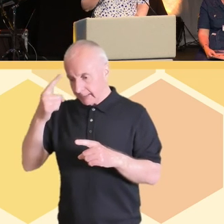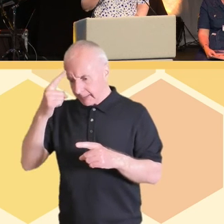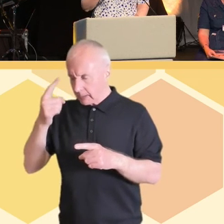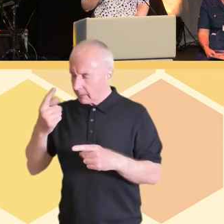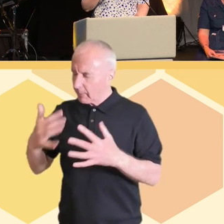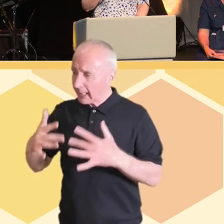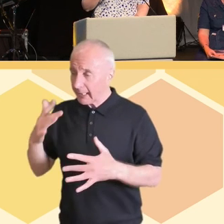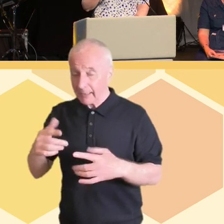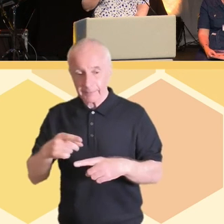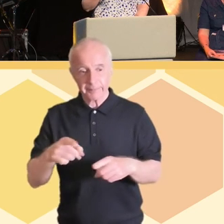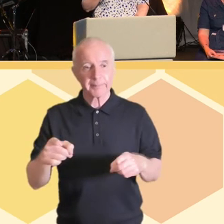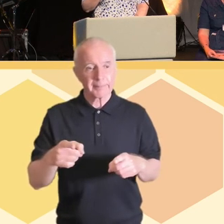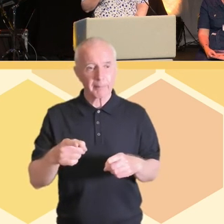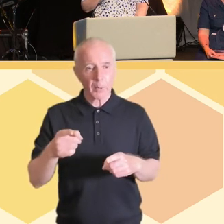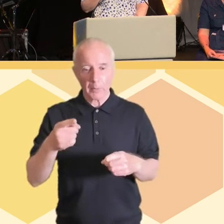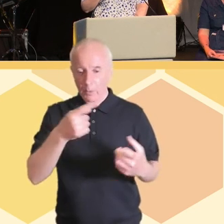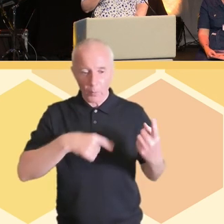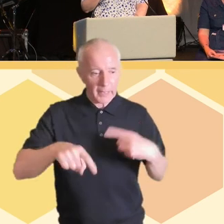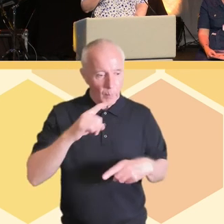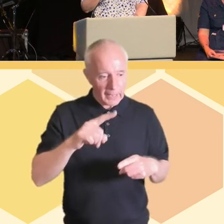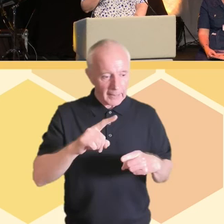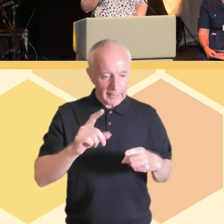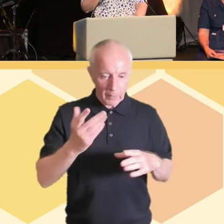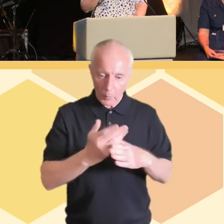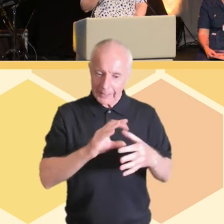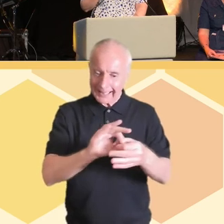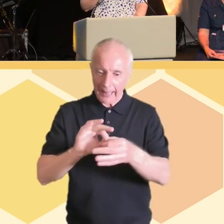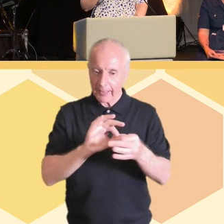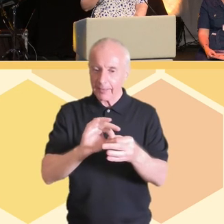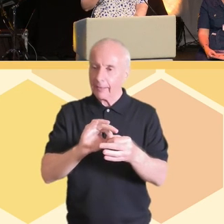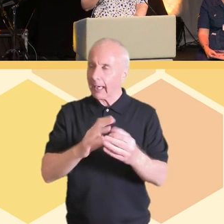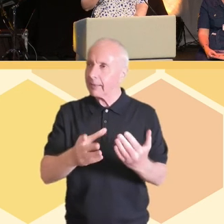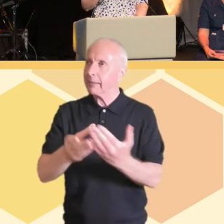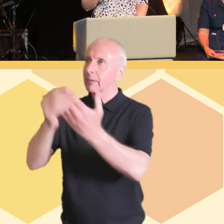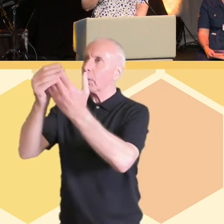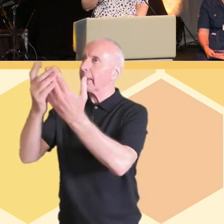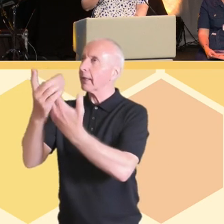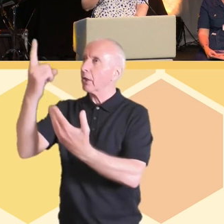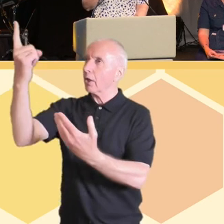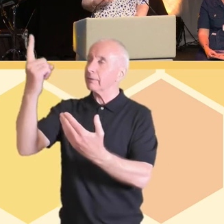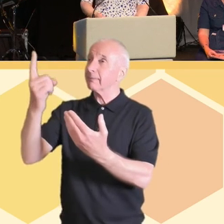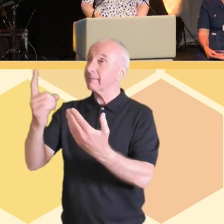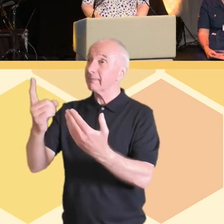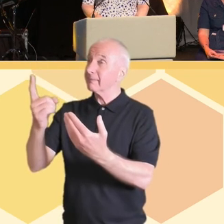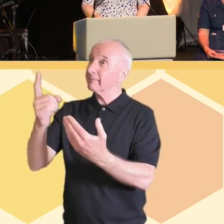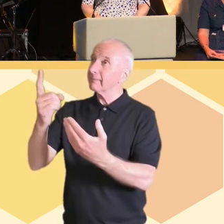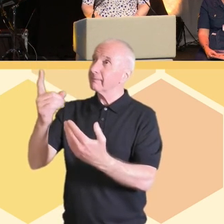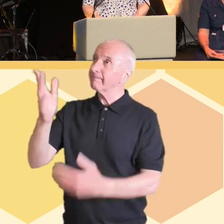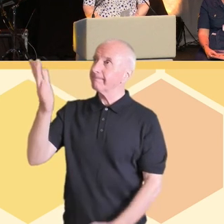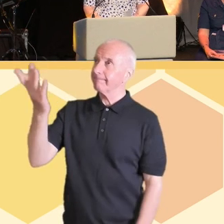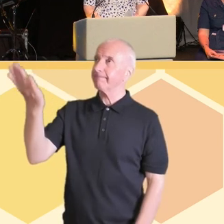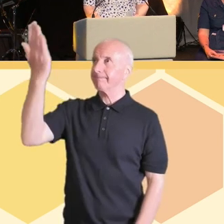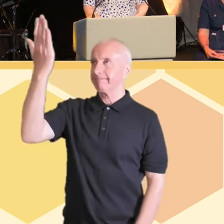Somehow we will find a way forward with God. God is love, and